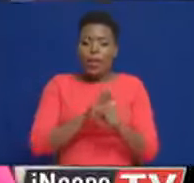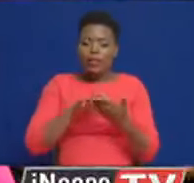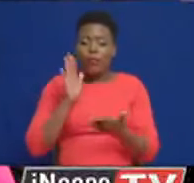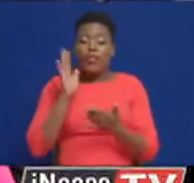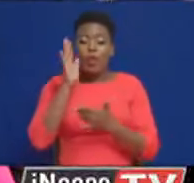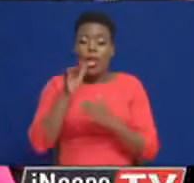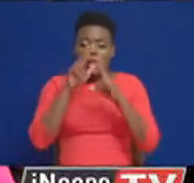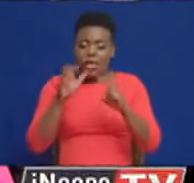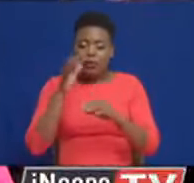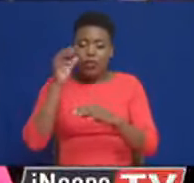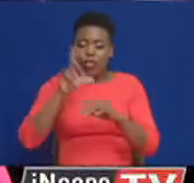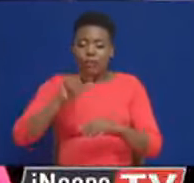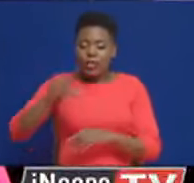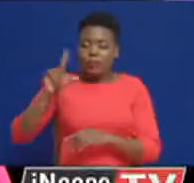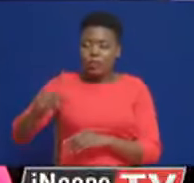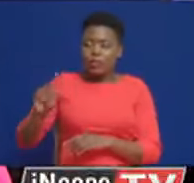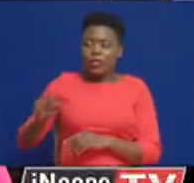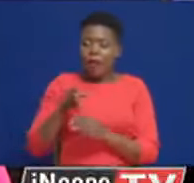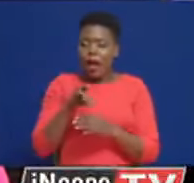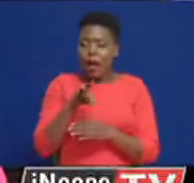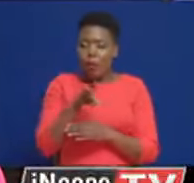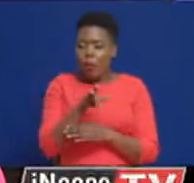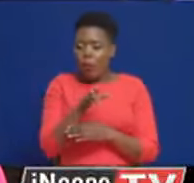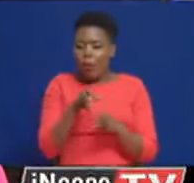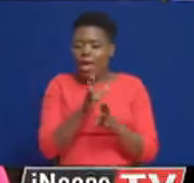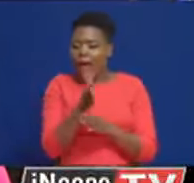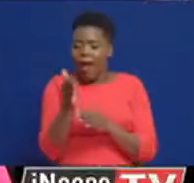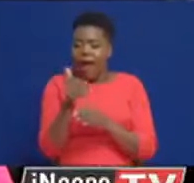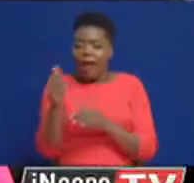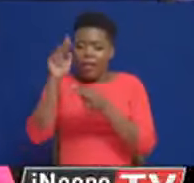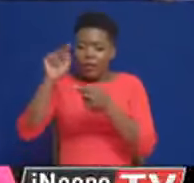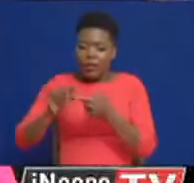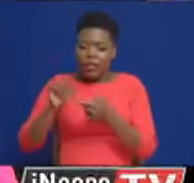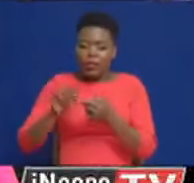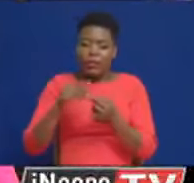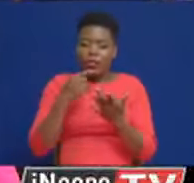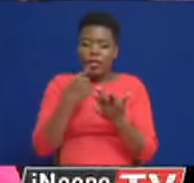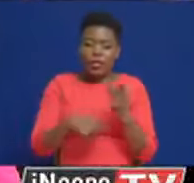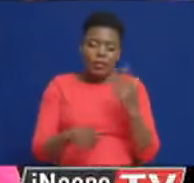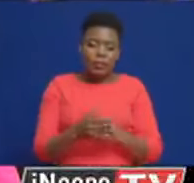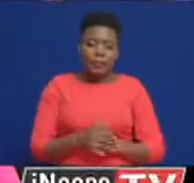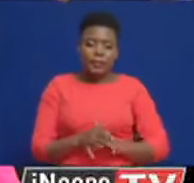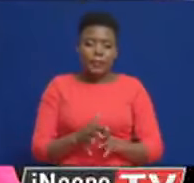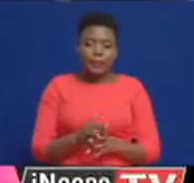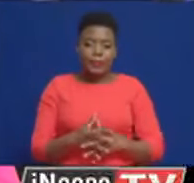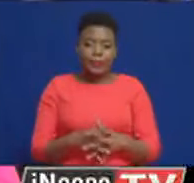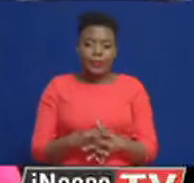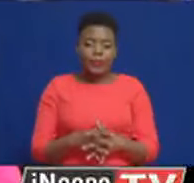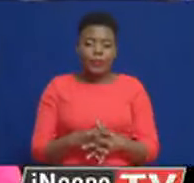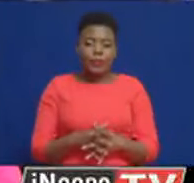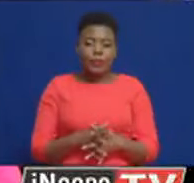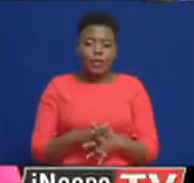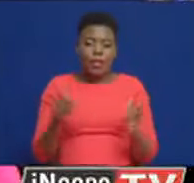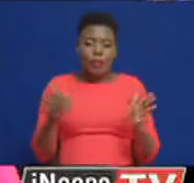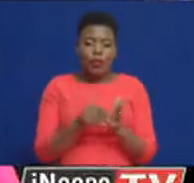cheaper informal alternatives, potentially reducing overall government revenue and hindering